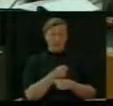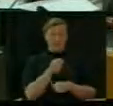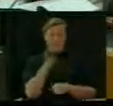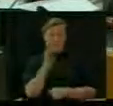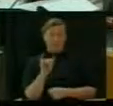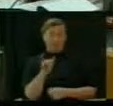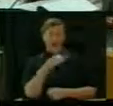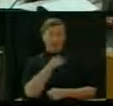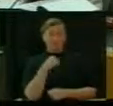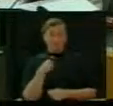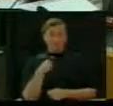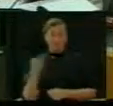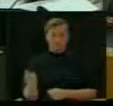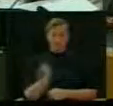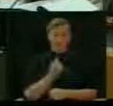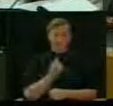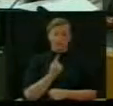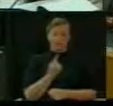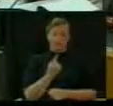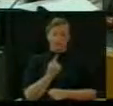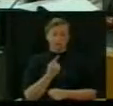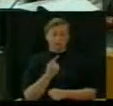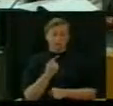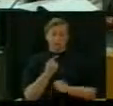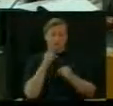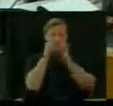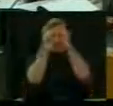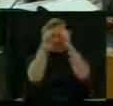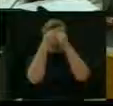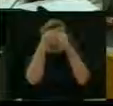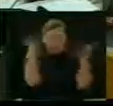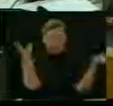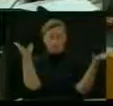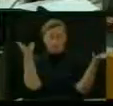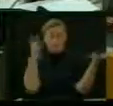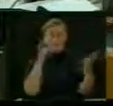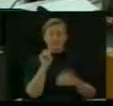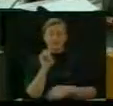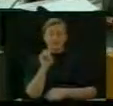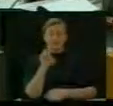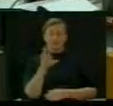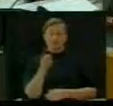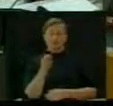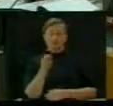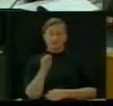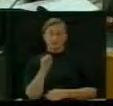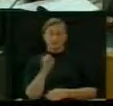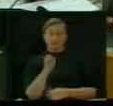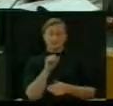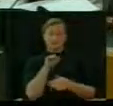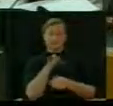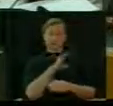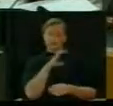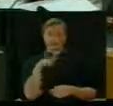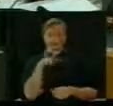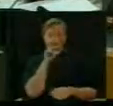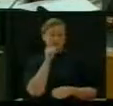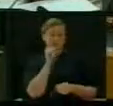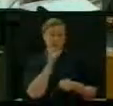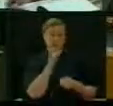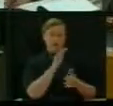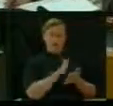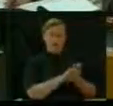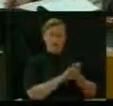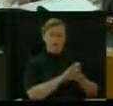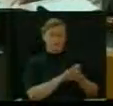body made by a member. That is bringing it to the attention of folks that this ethics committee is not